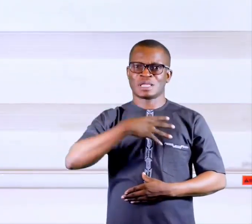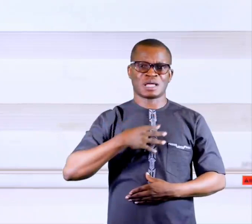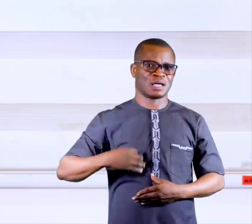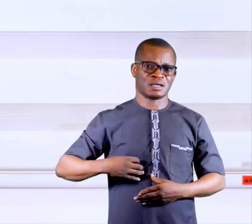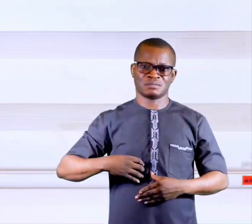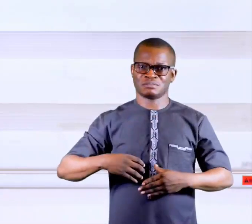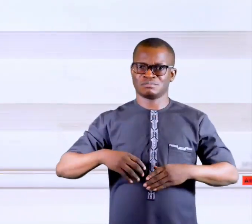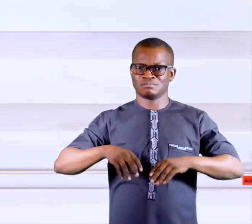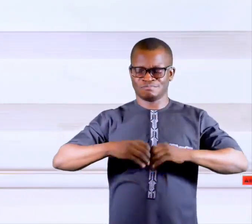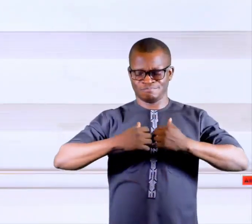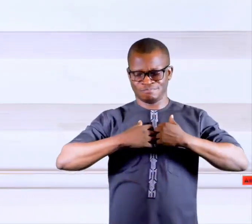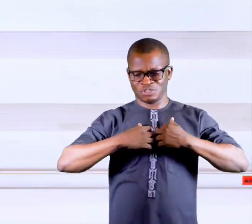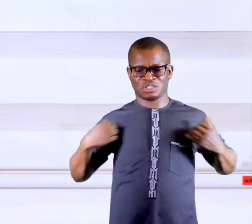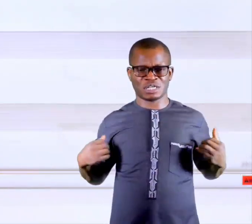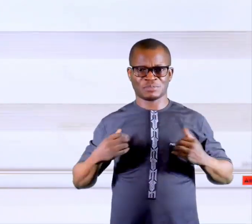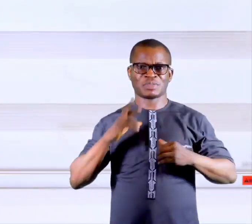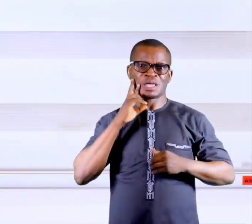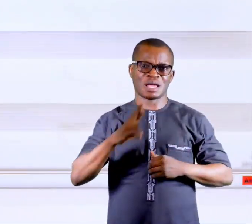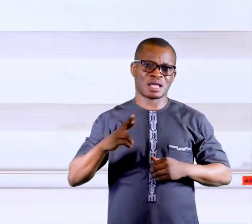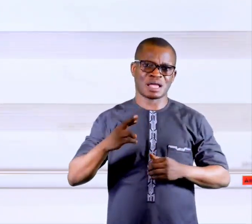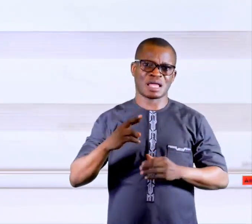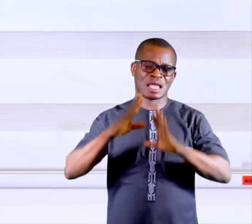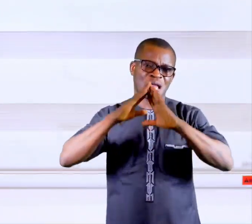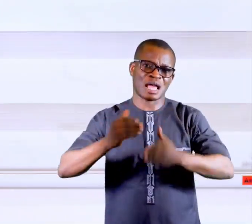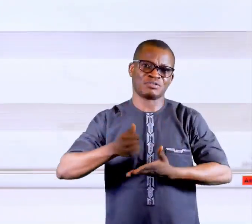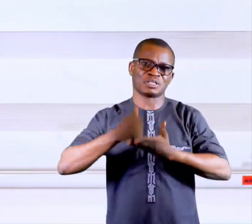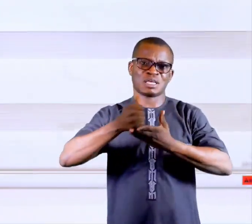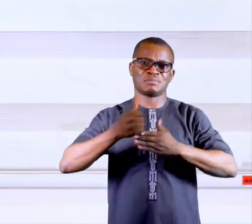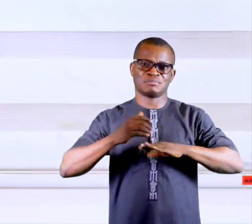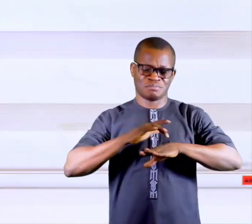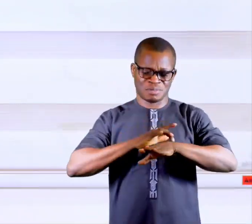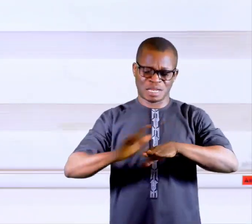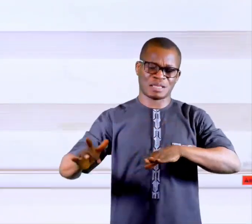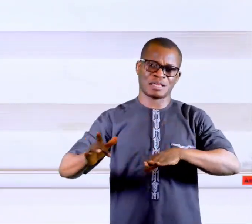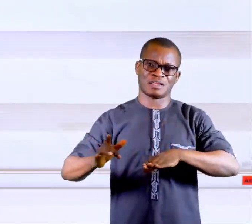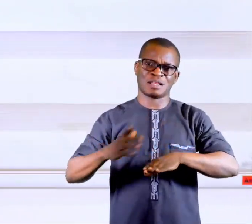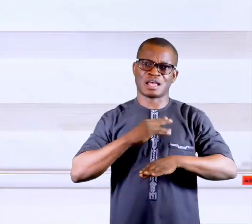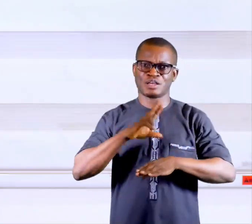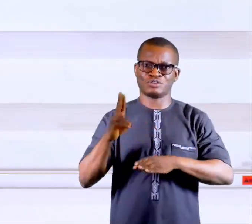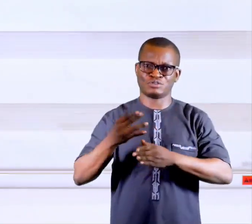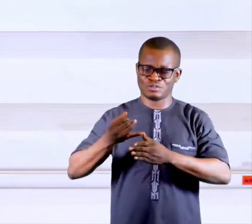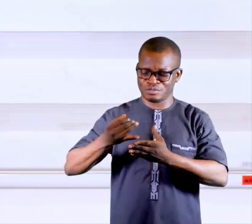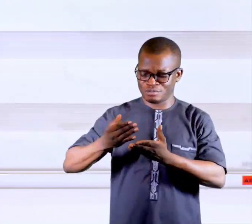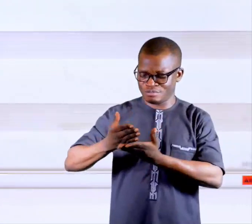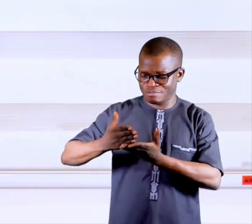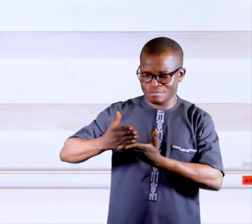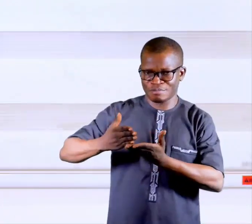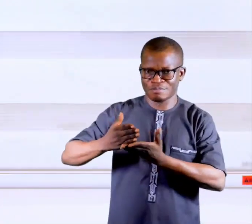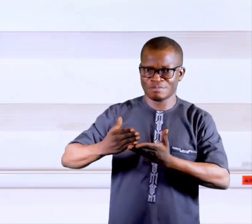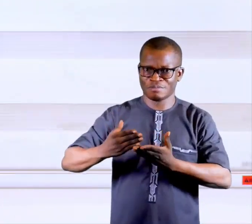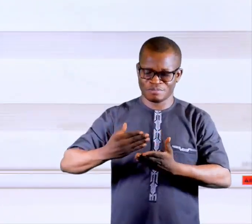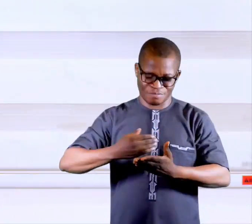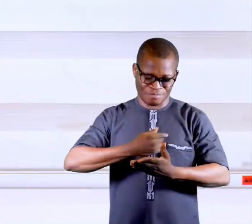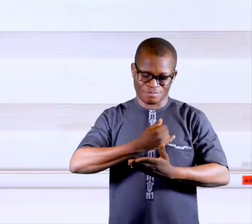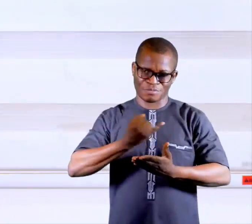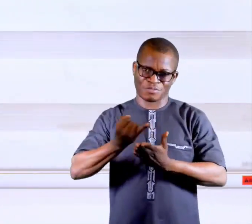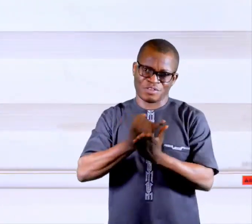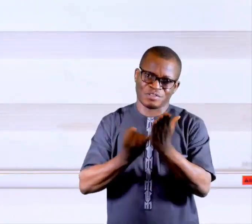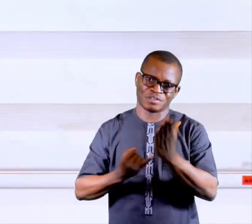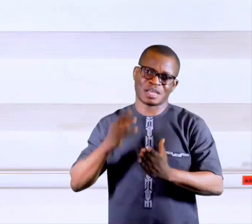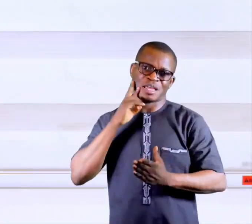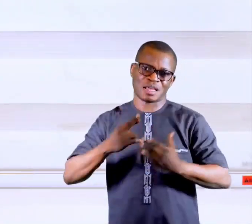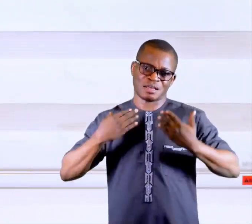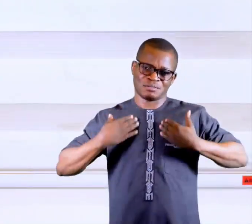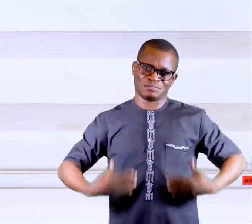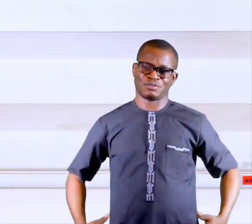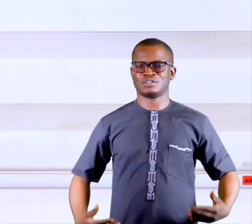help naked, and used razor blade to draw marks all over her back. While the girl was